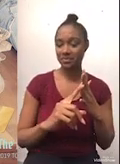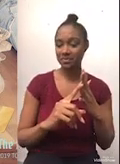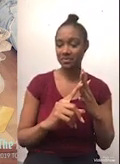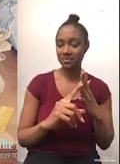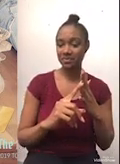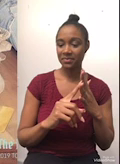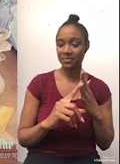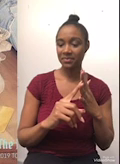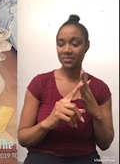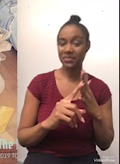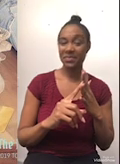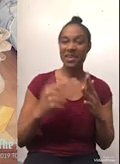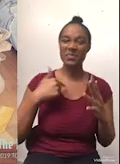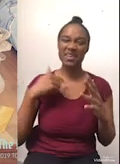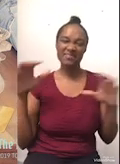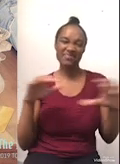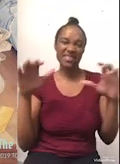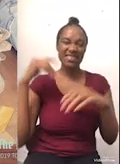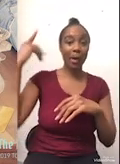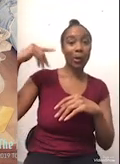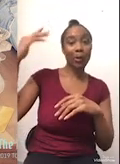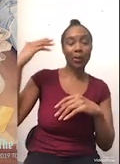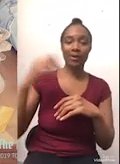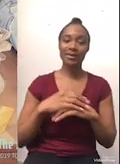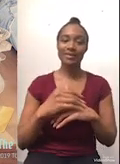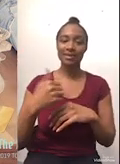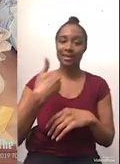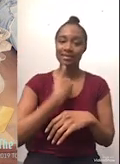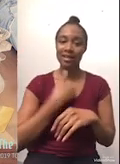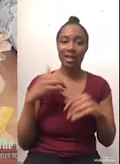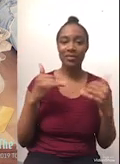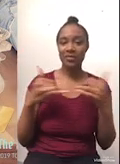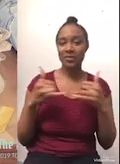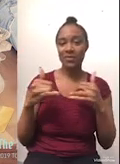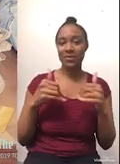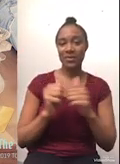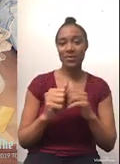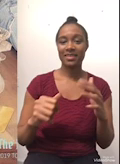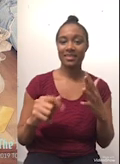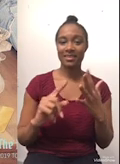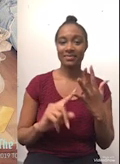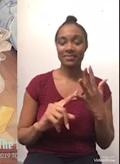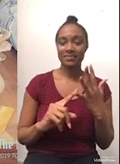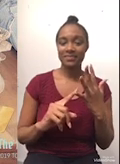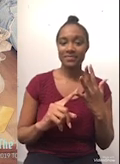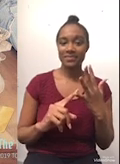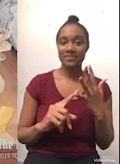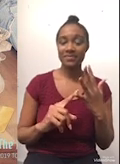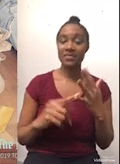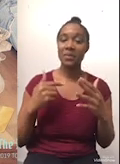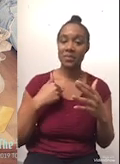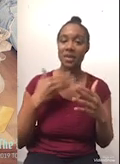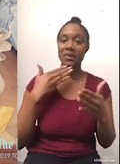Wei, being crazy and playing alone. Bito, my skills are in composing